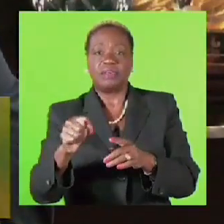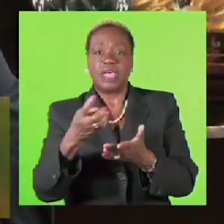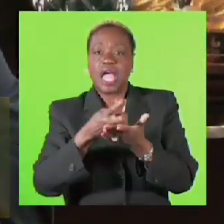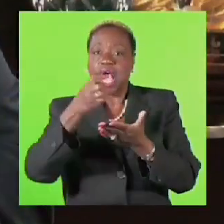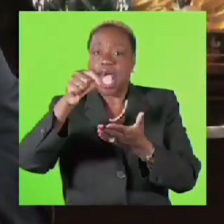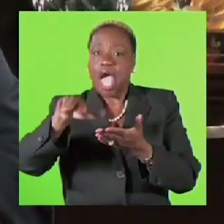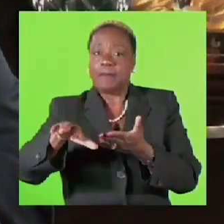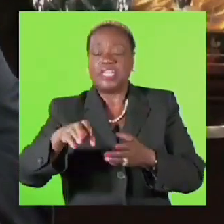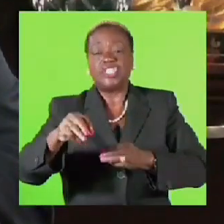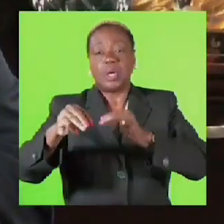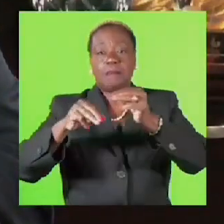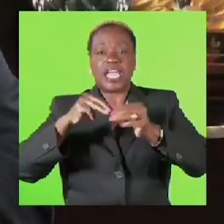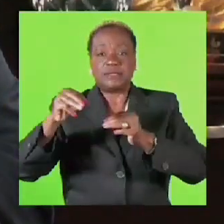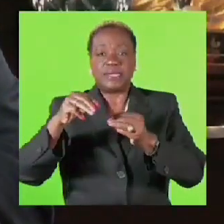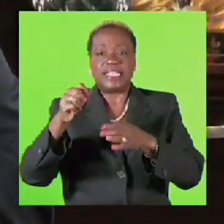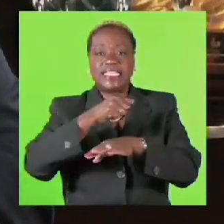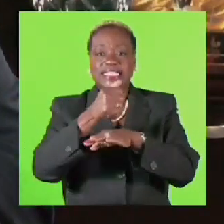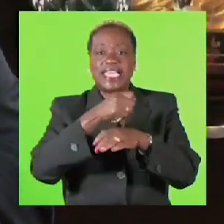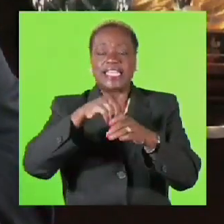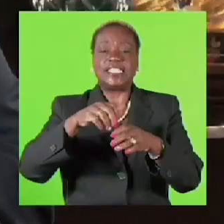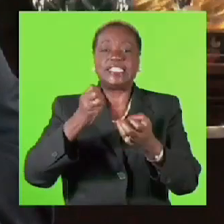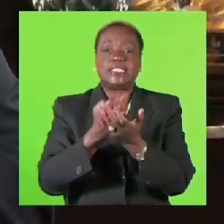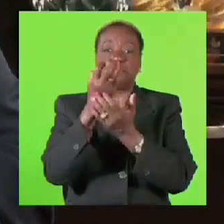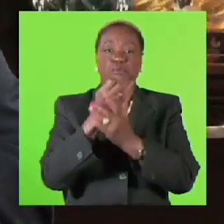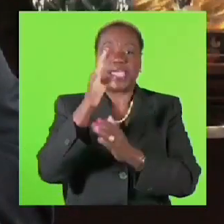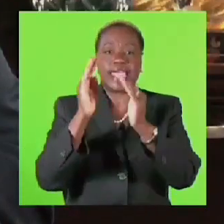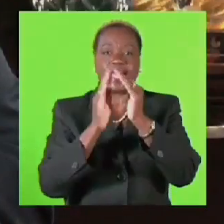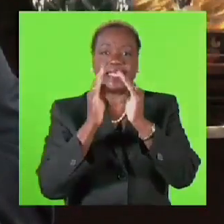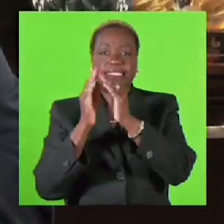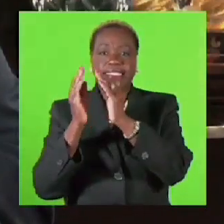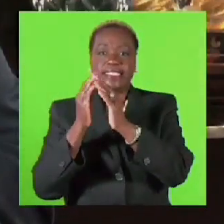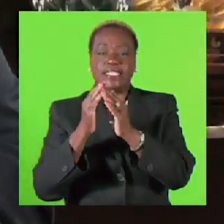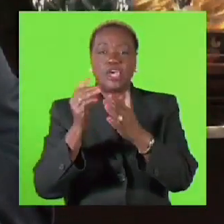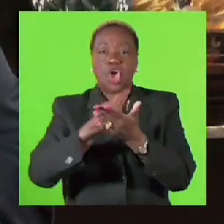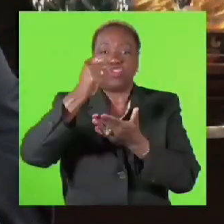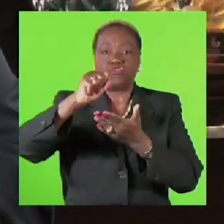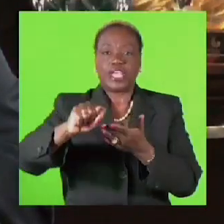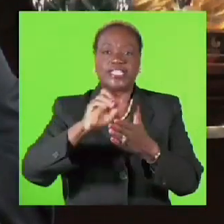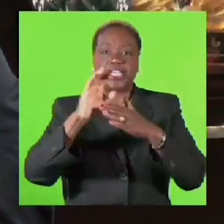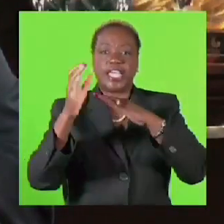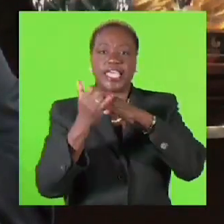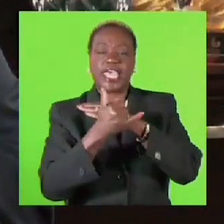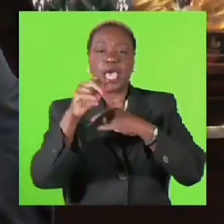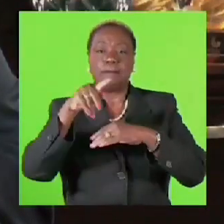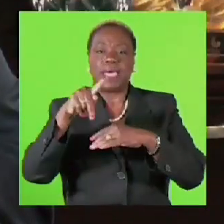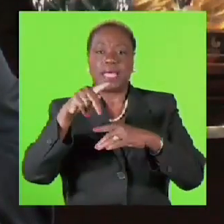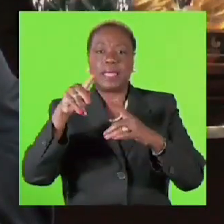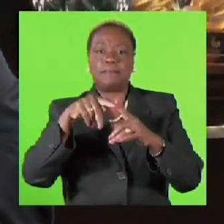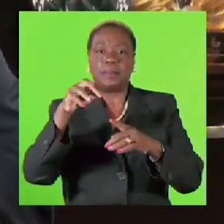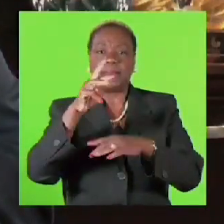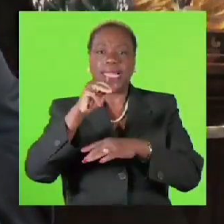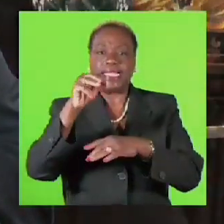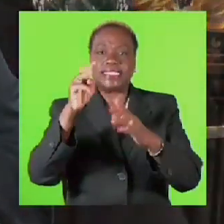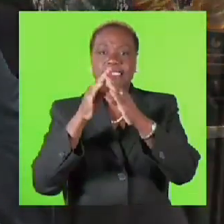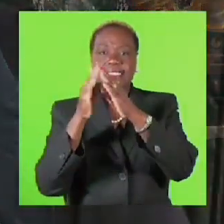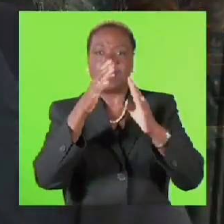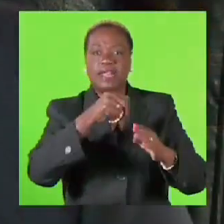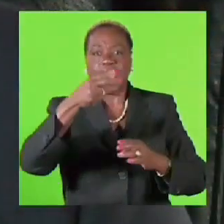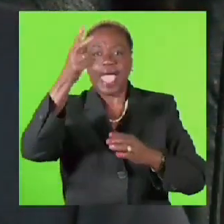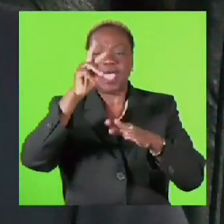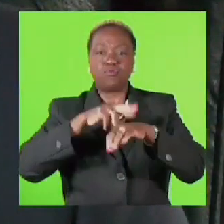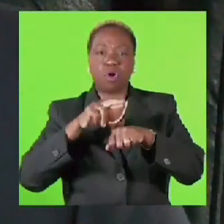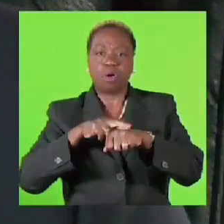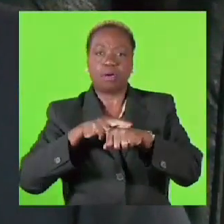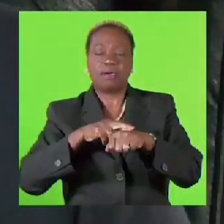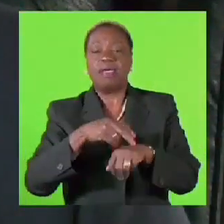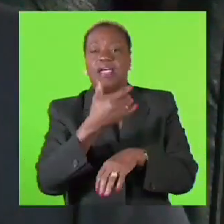management sites at Spring City, Treasure Key, Pelican Point, McLeanstown, and High Rock.